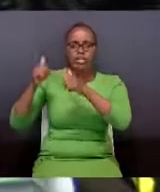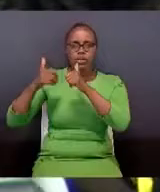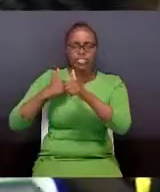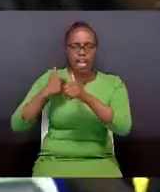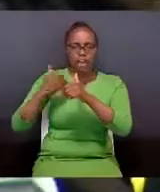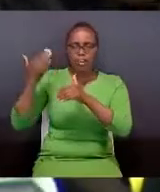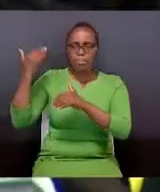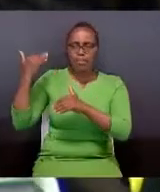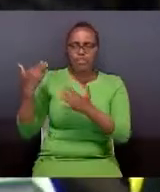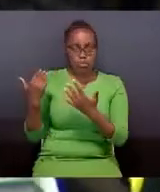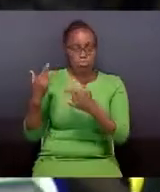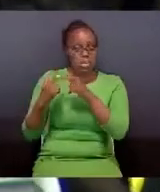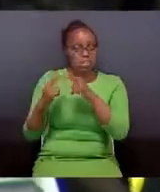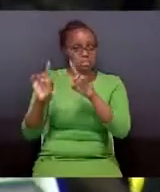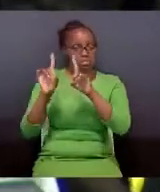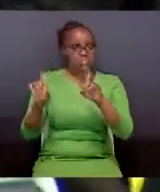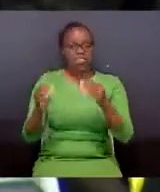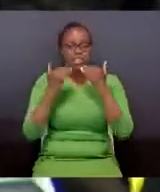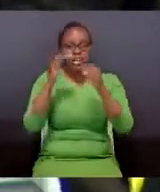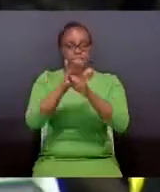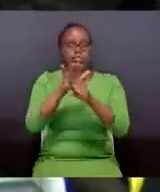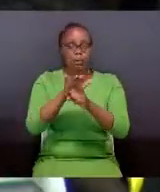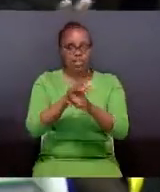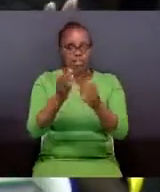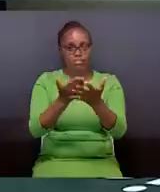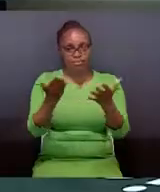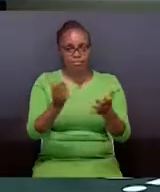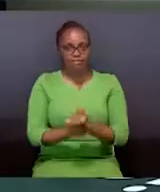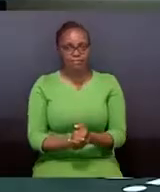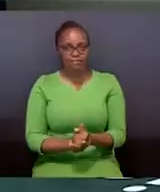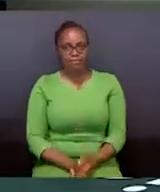already reached experience? Thank you so much indeed.